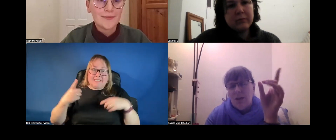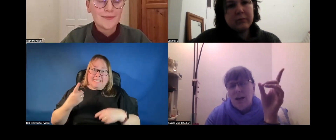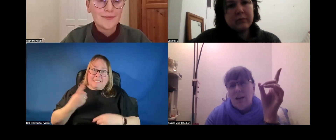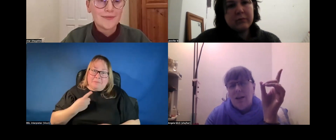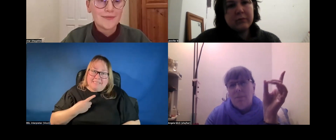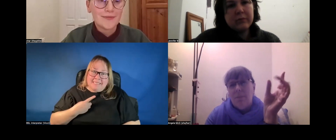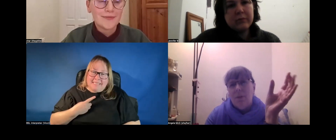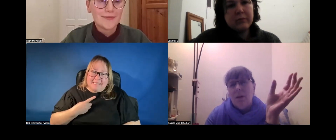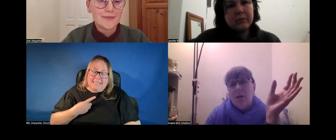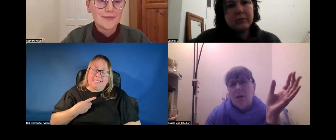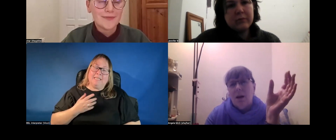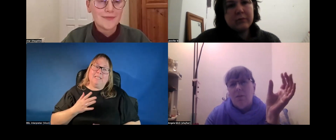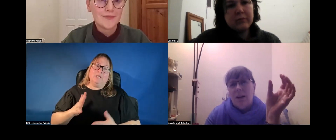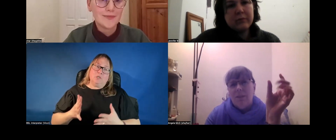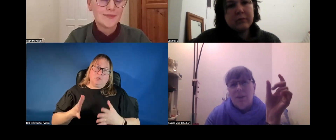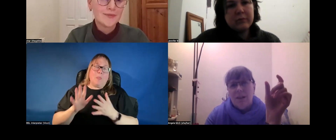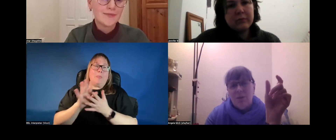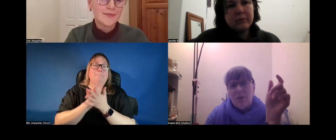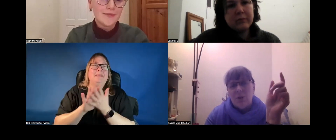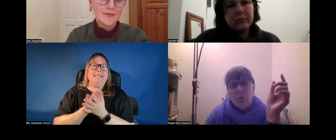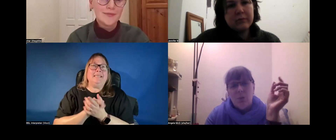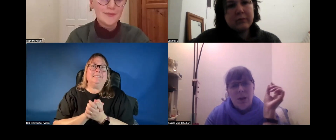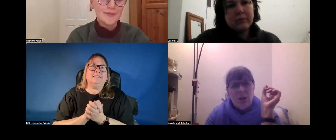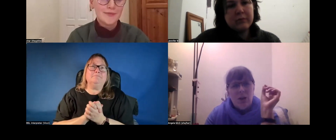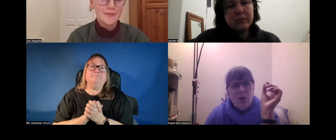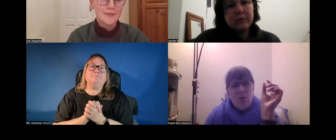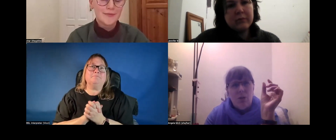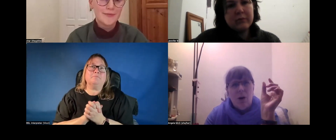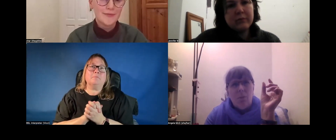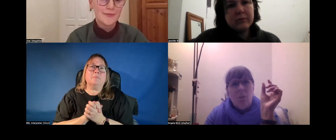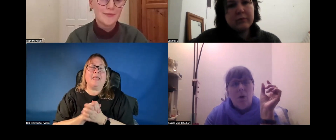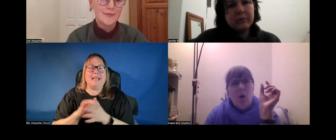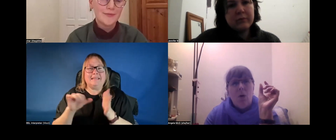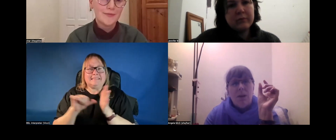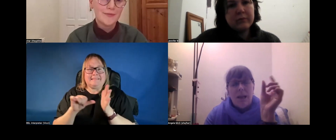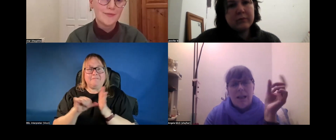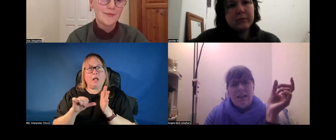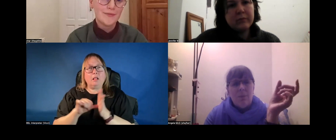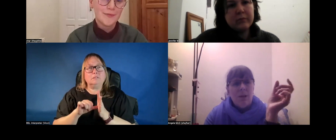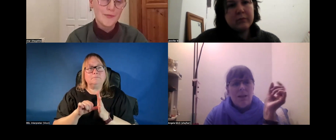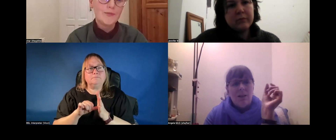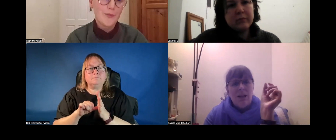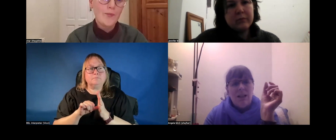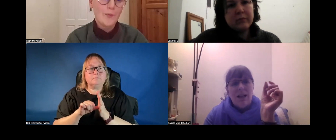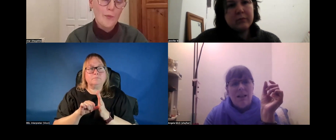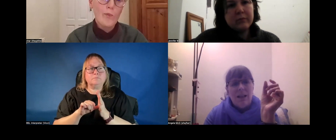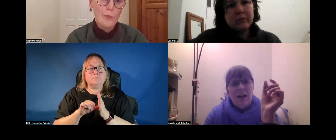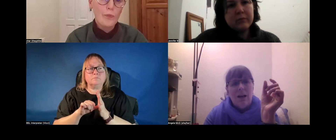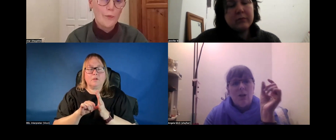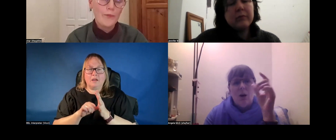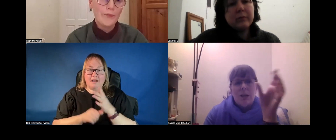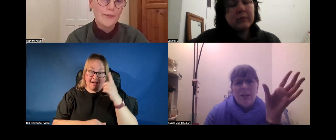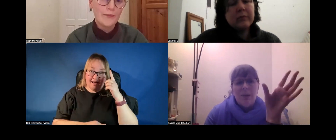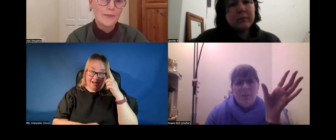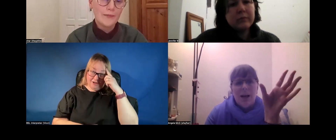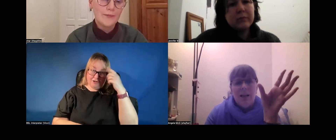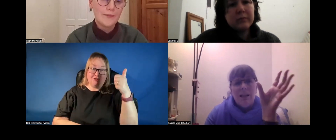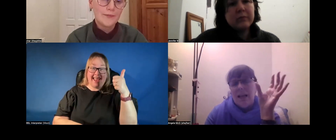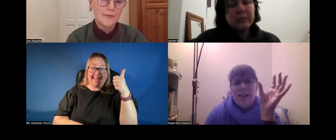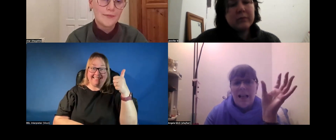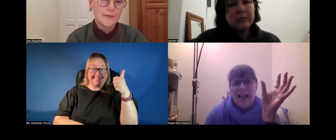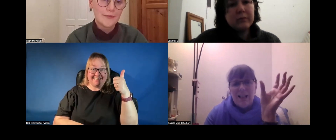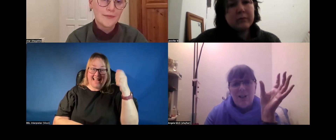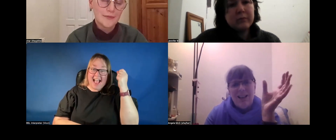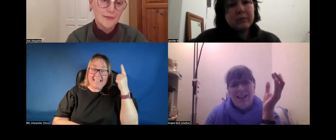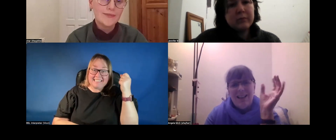neurodivergence, sorry, I find it very difficult to bridge from thinking something's a great idea and totally being behind